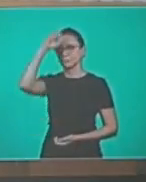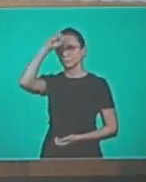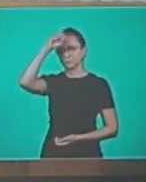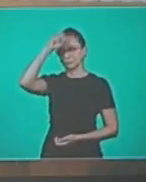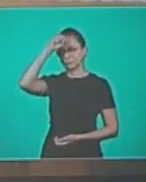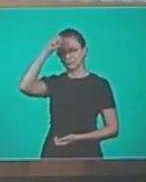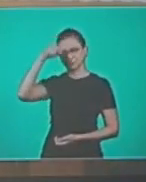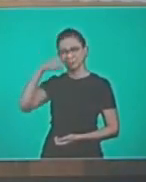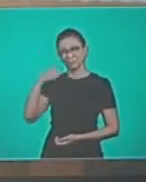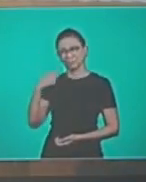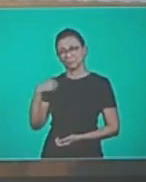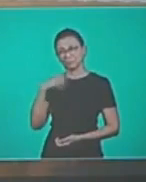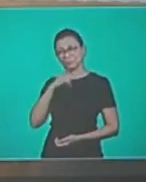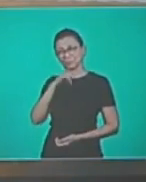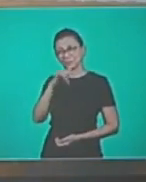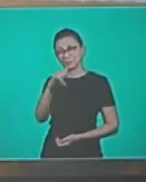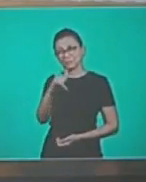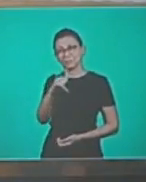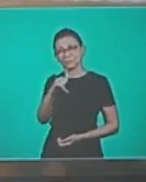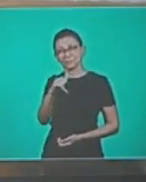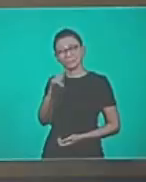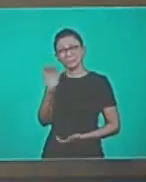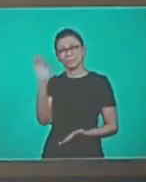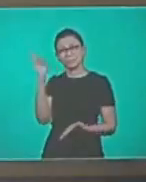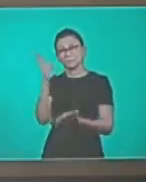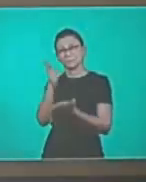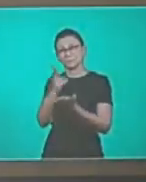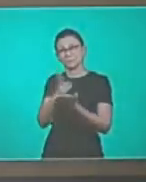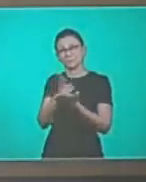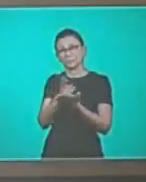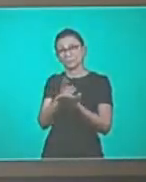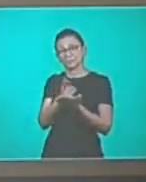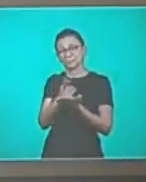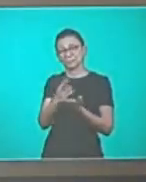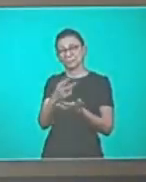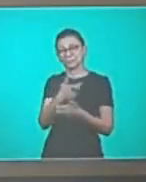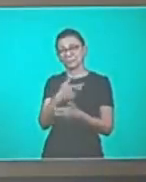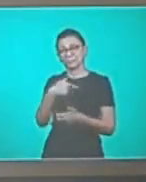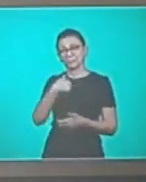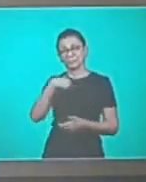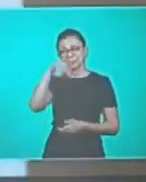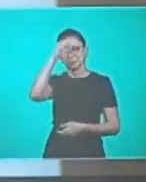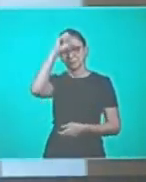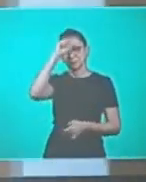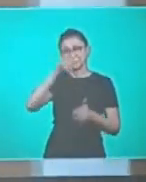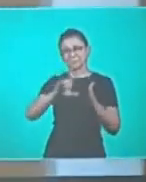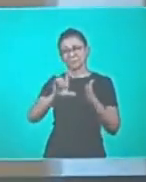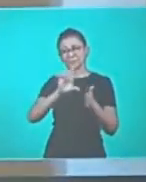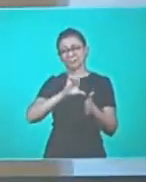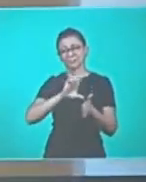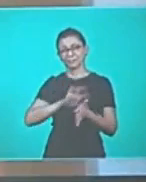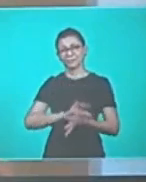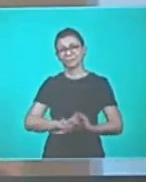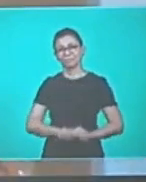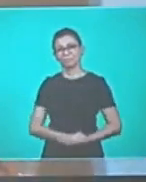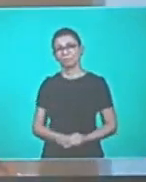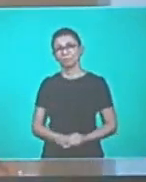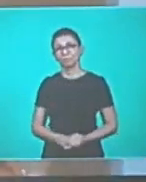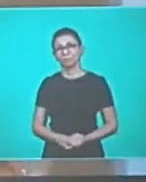I would like to say that I have learned. It was a result of a learning.